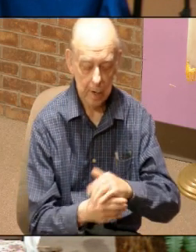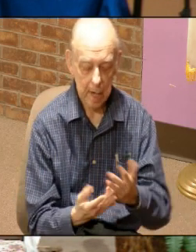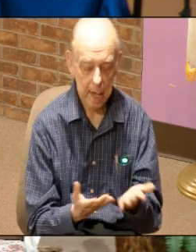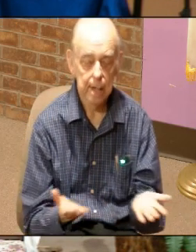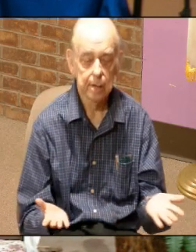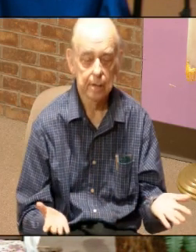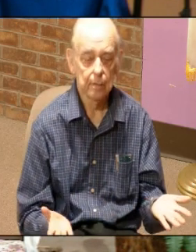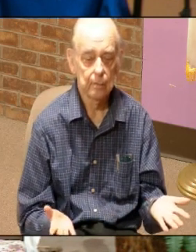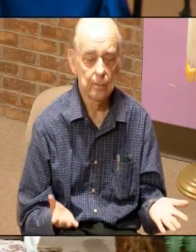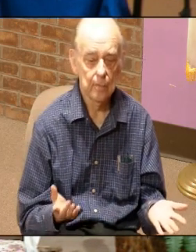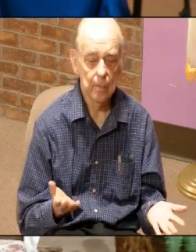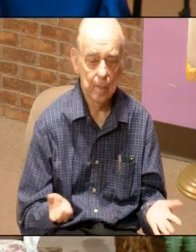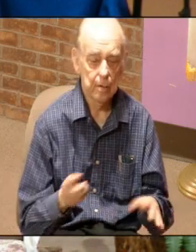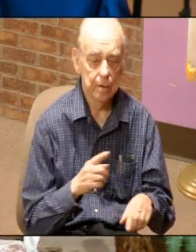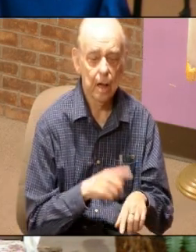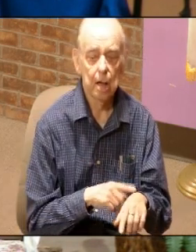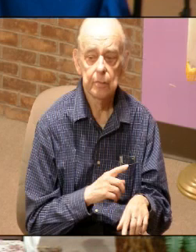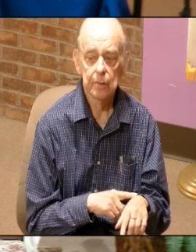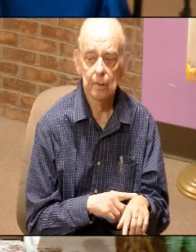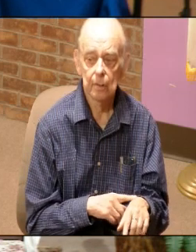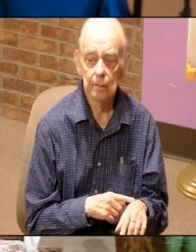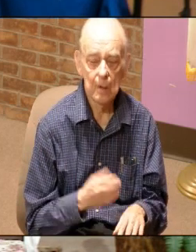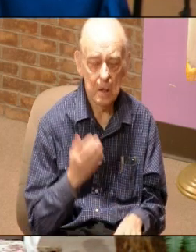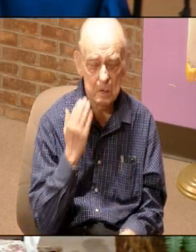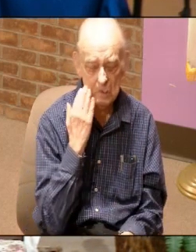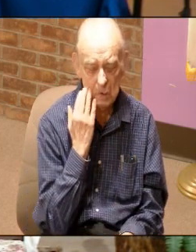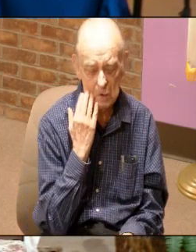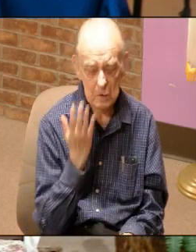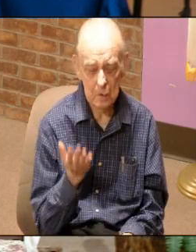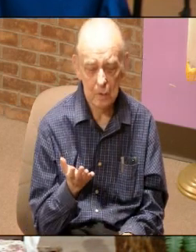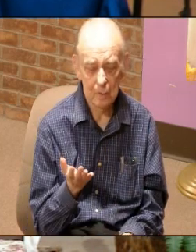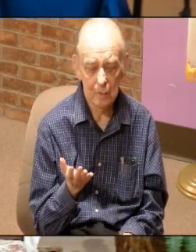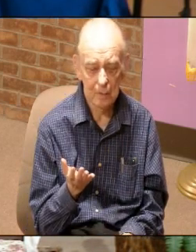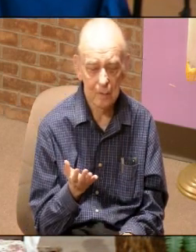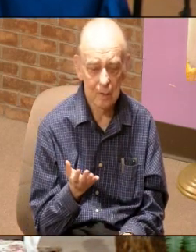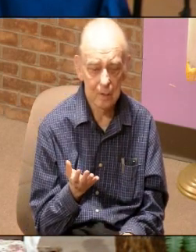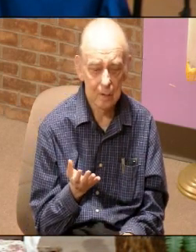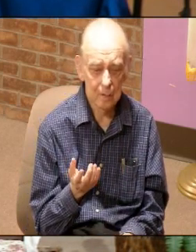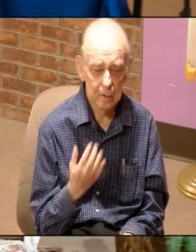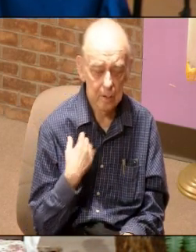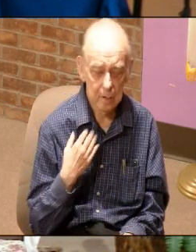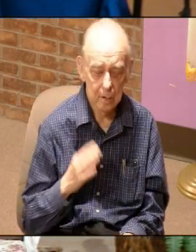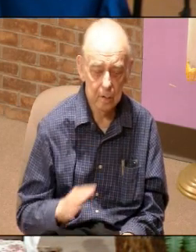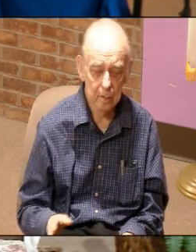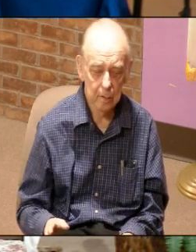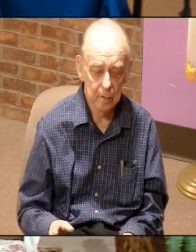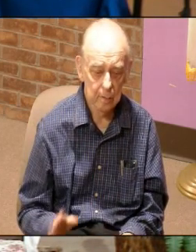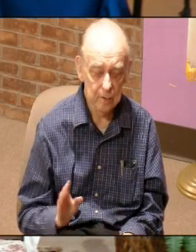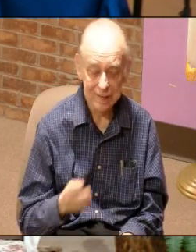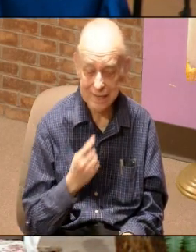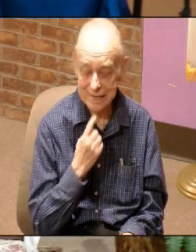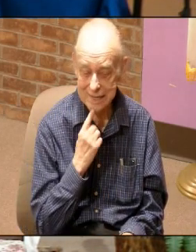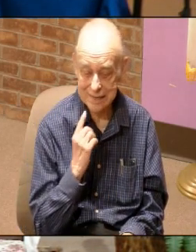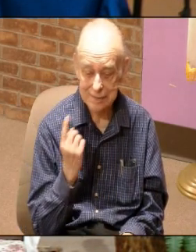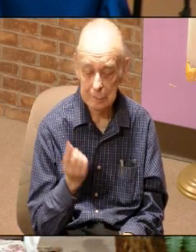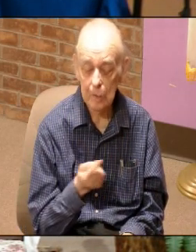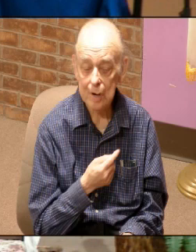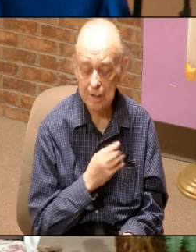There are times I know our children will disappoint us.